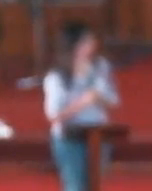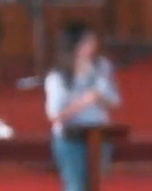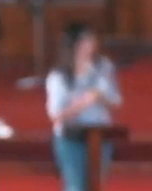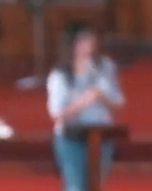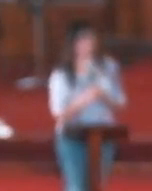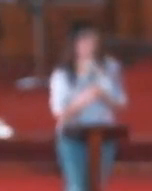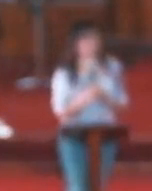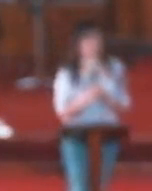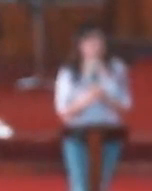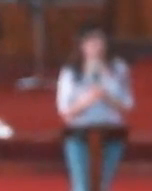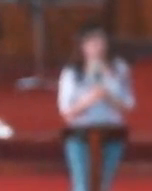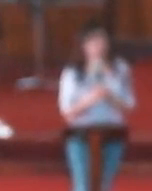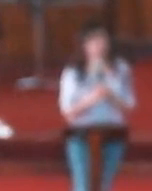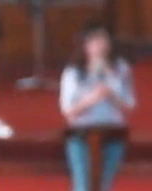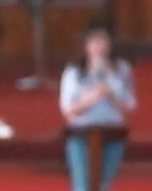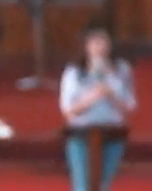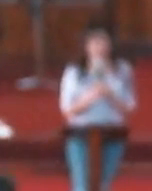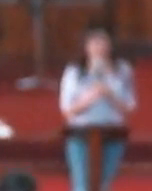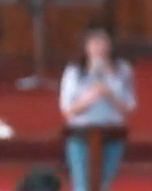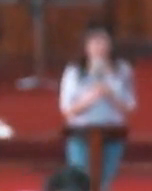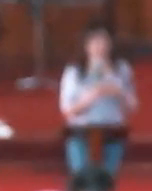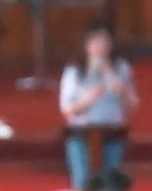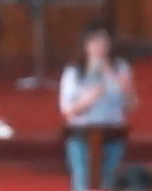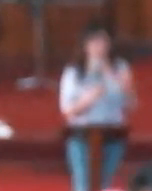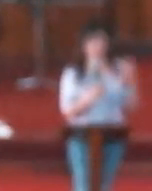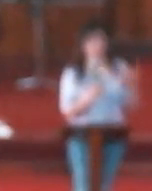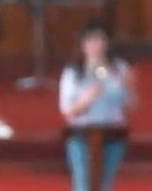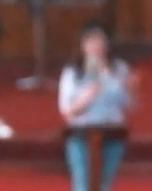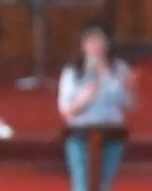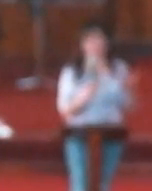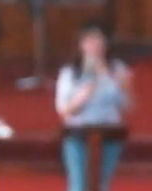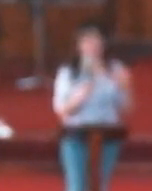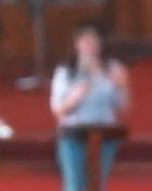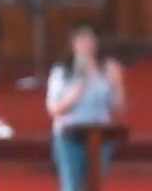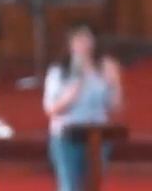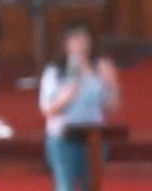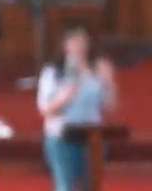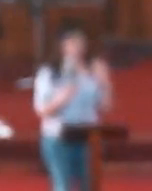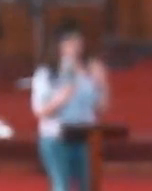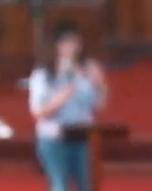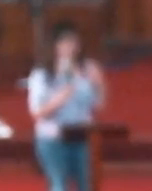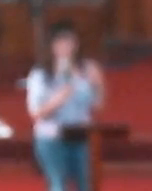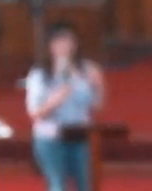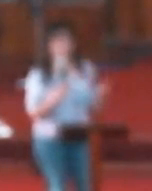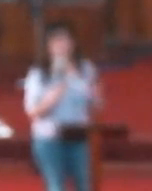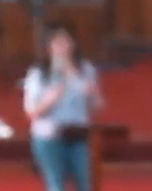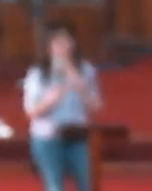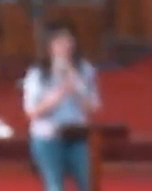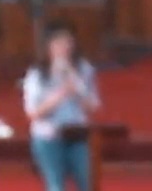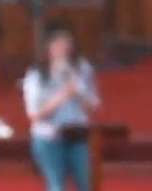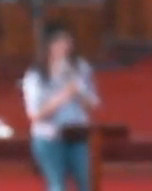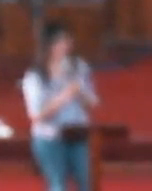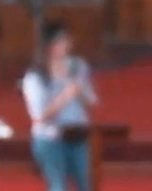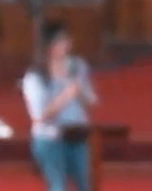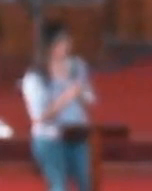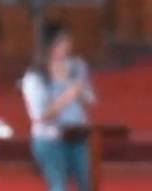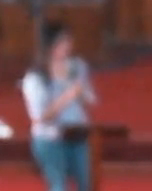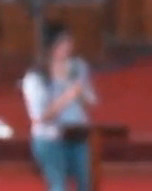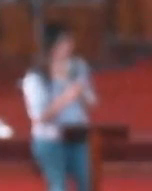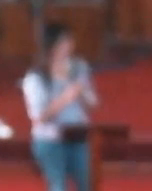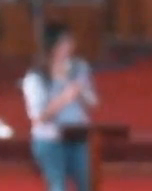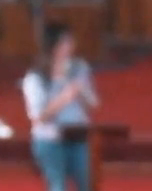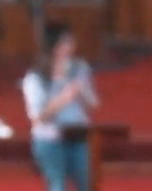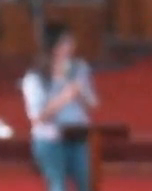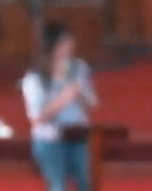la realidad. A lot of problems with this movement of the words of faith is that they deny the word of the